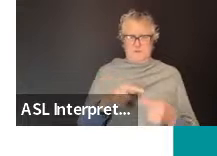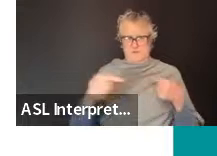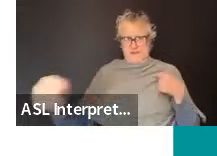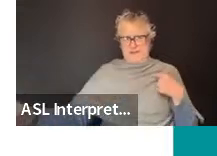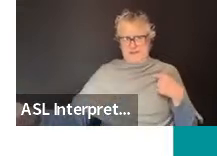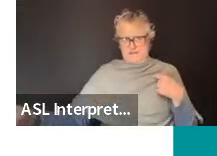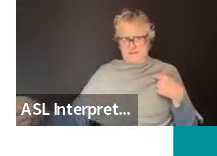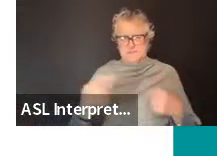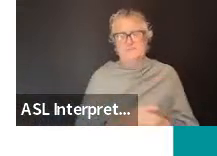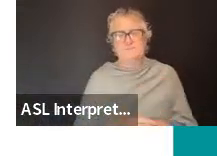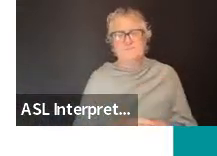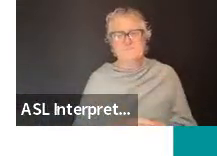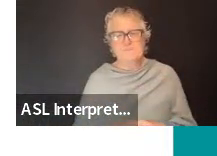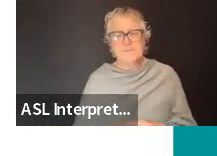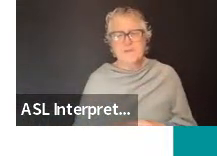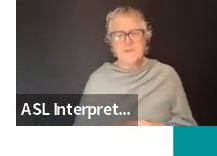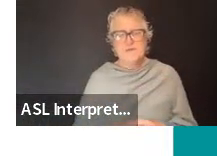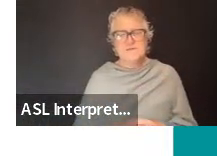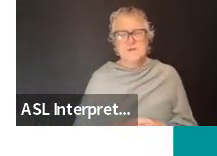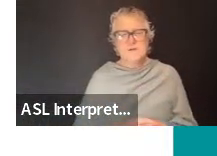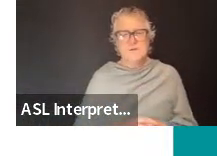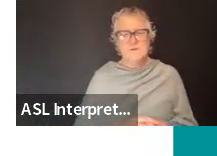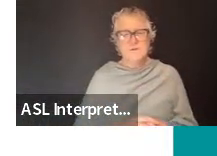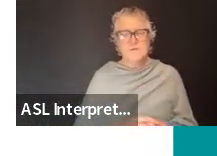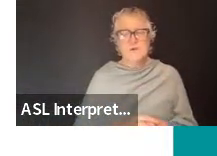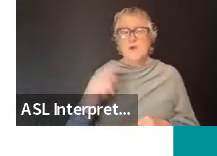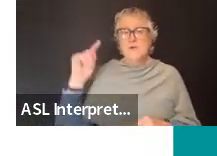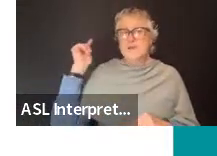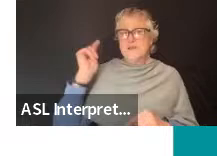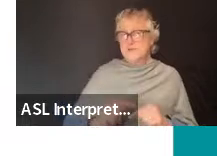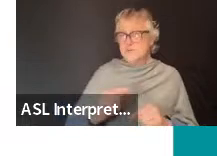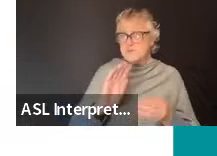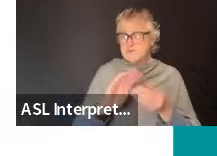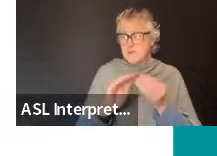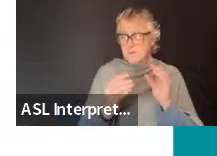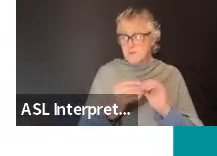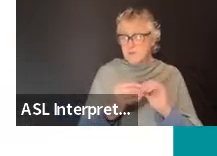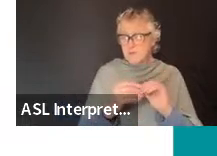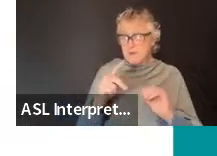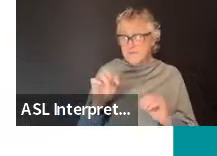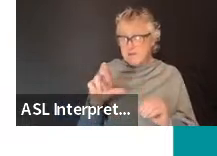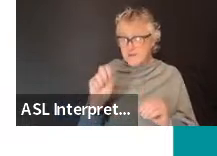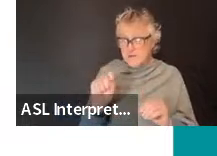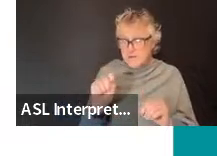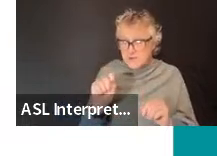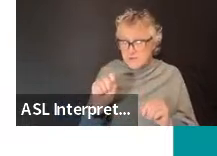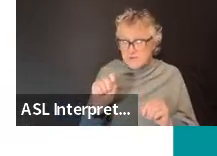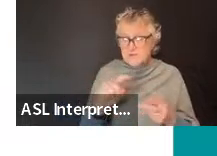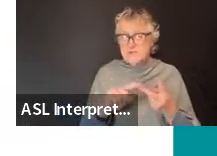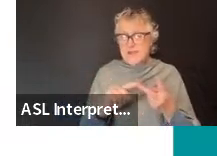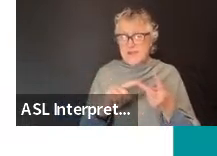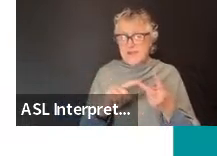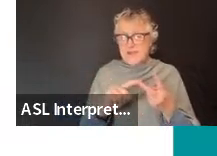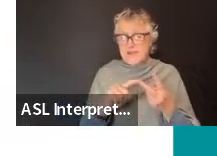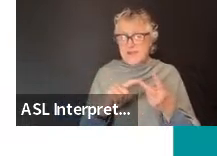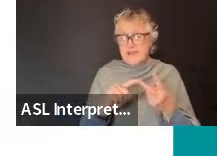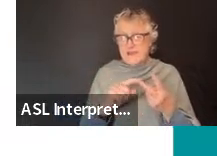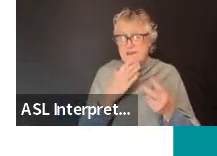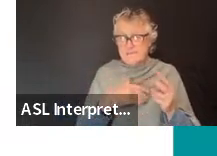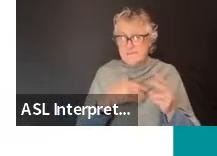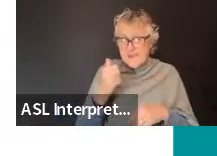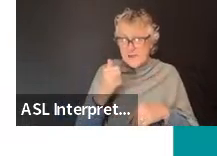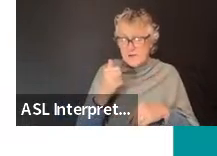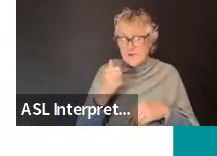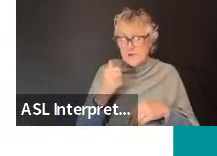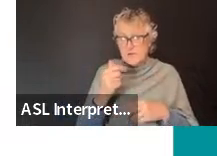to improve navigation through movements in the navigation channel and reduces vessel directional changes as they